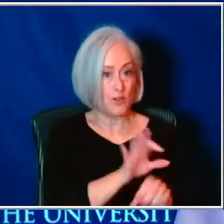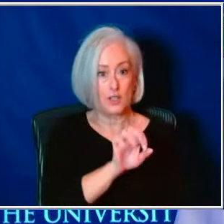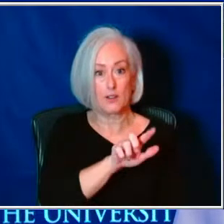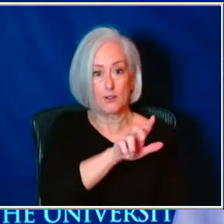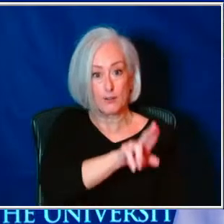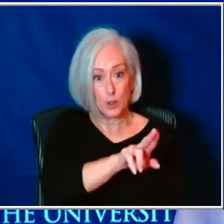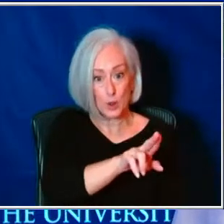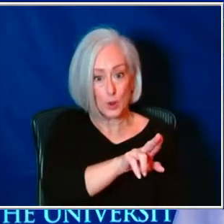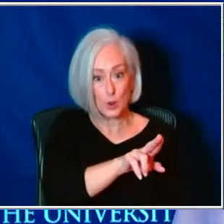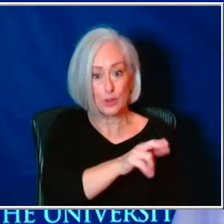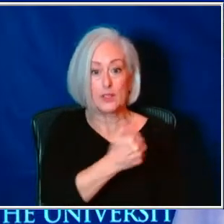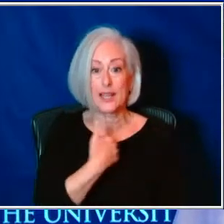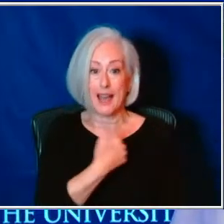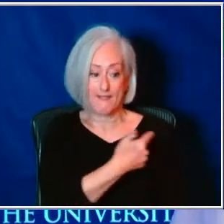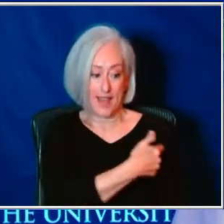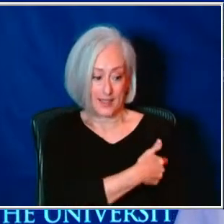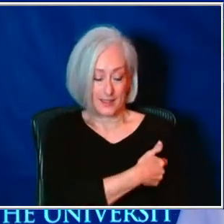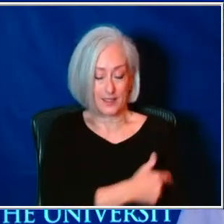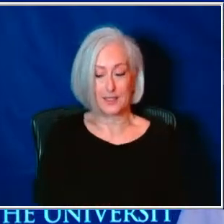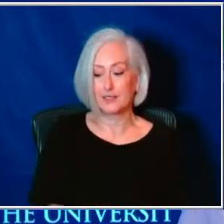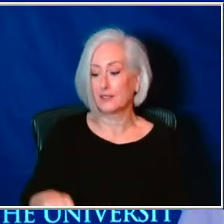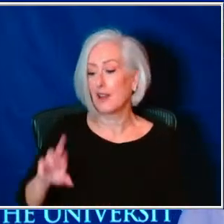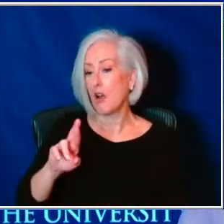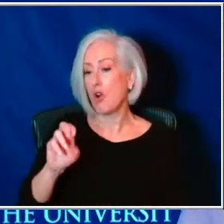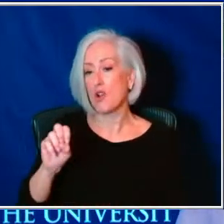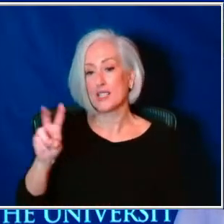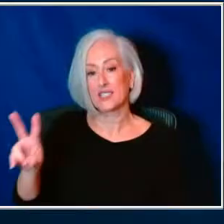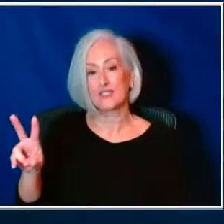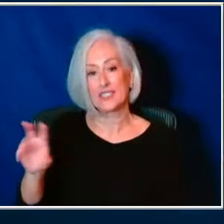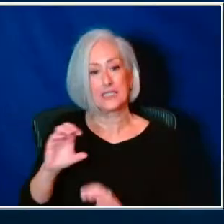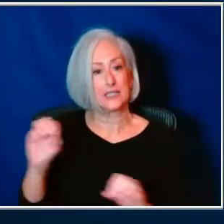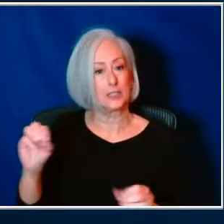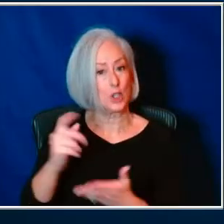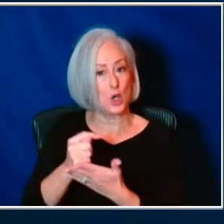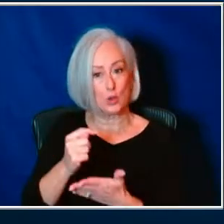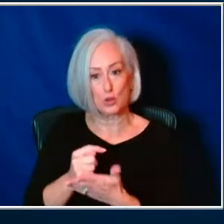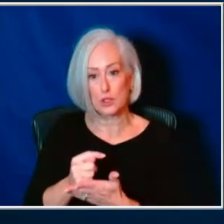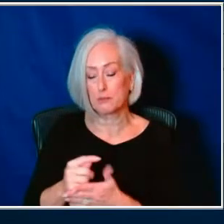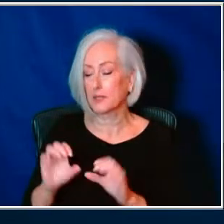and there really is no treatment for RSV either.